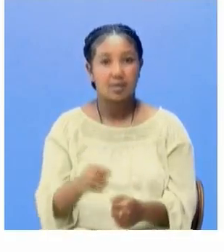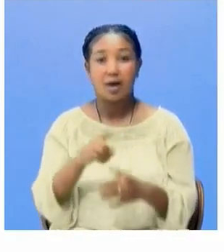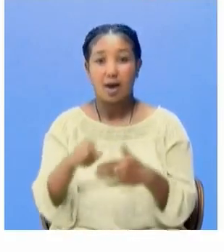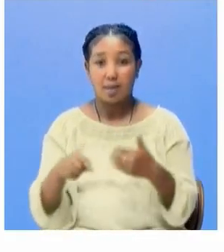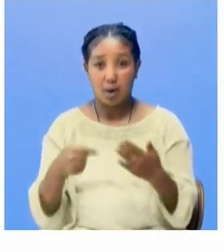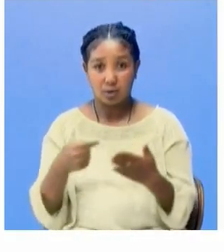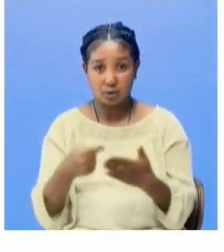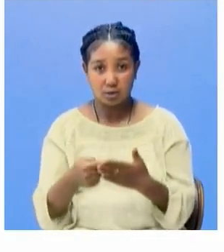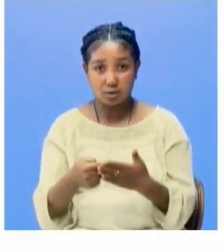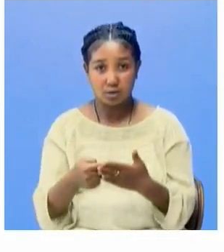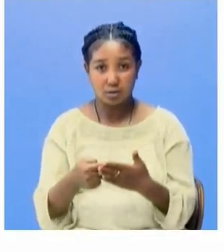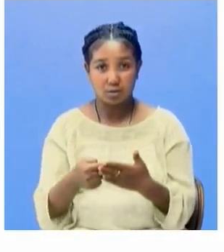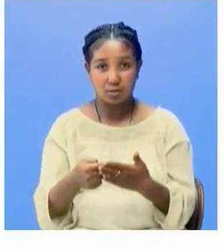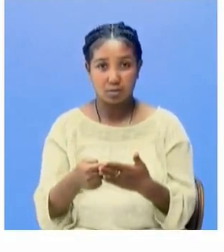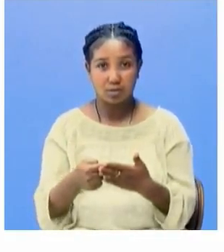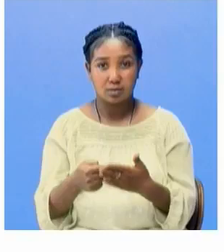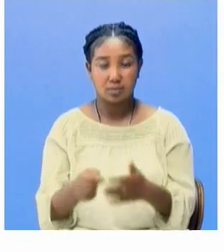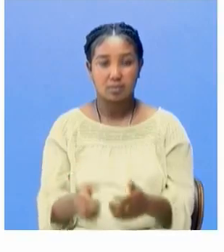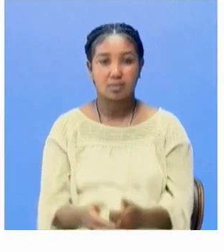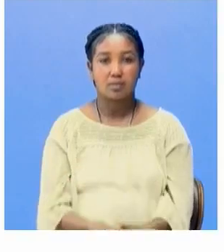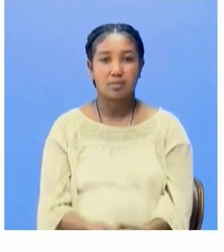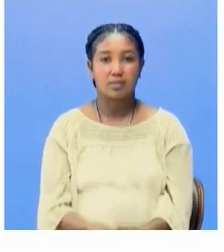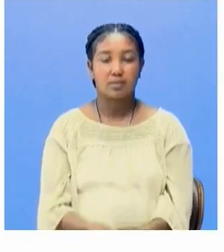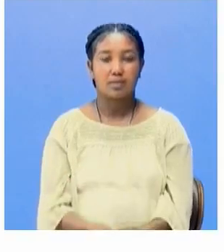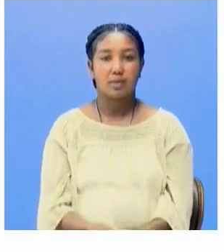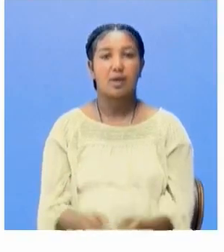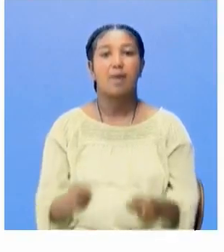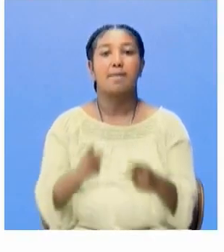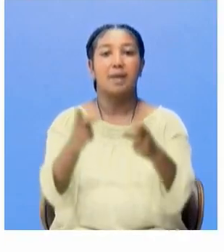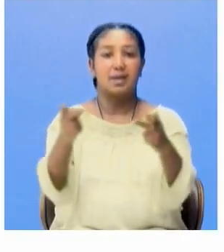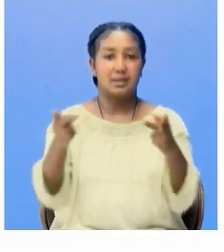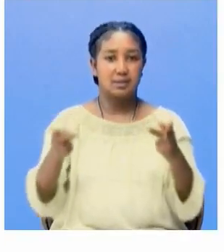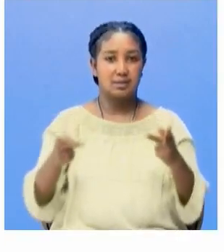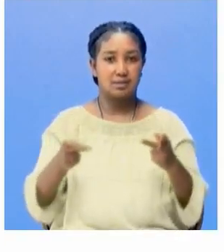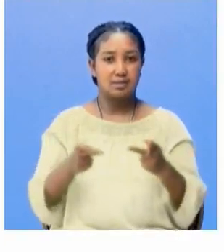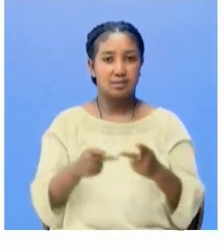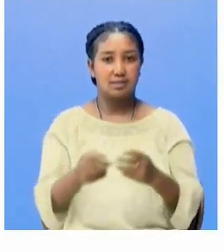about, yes, places.